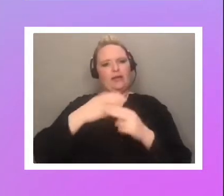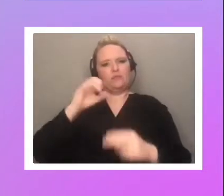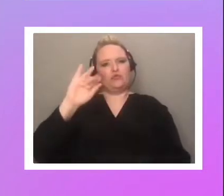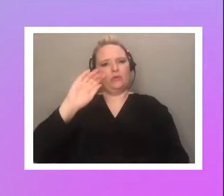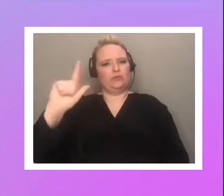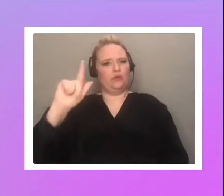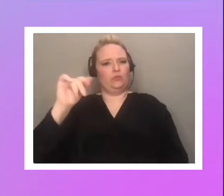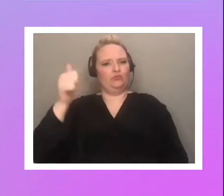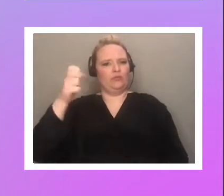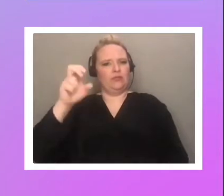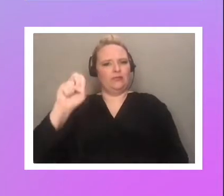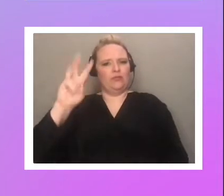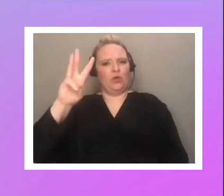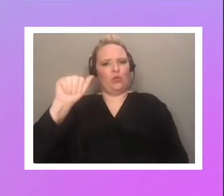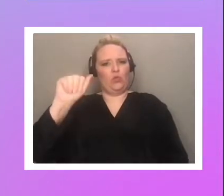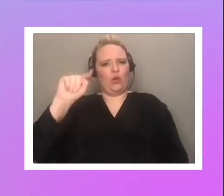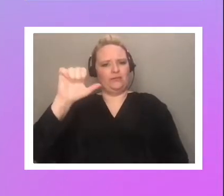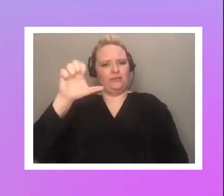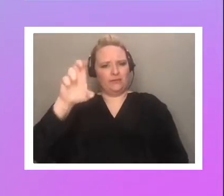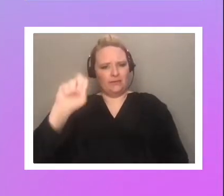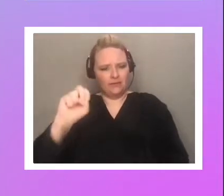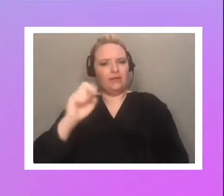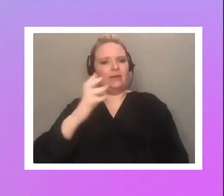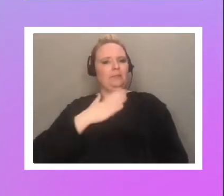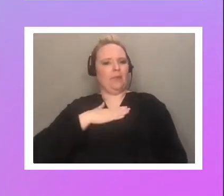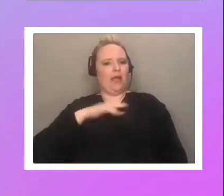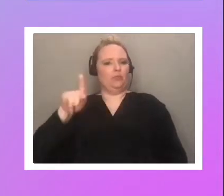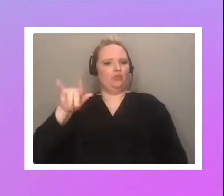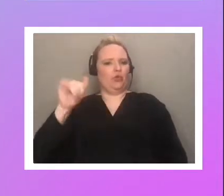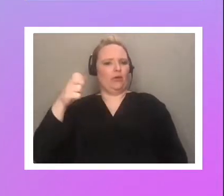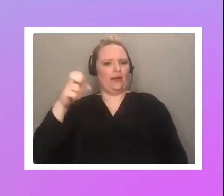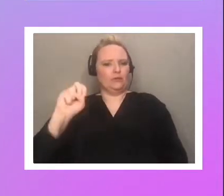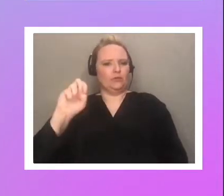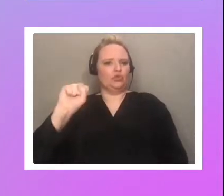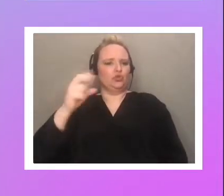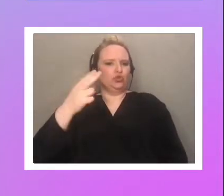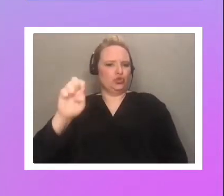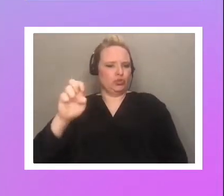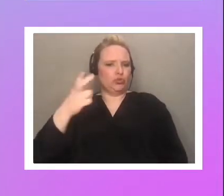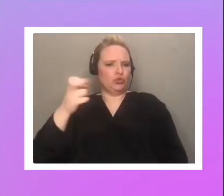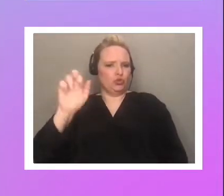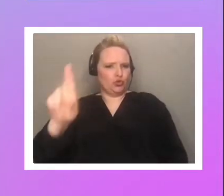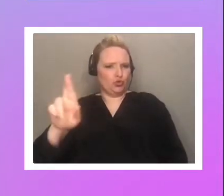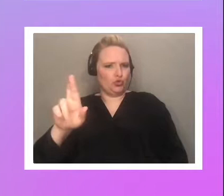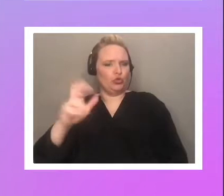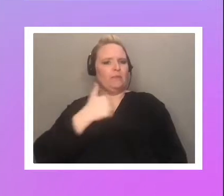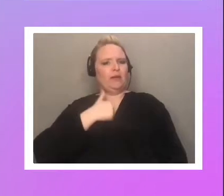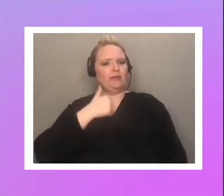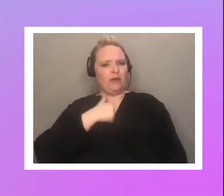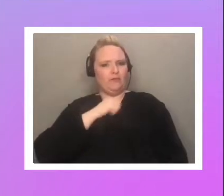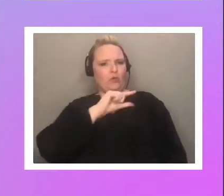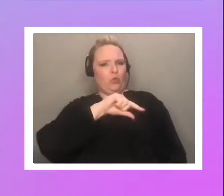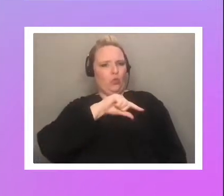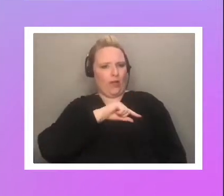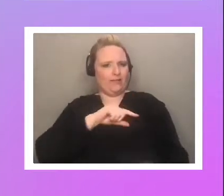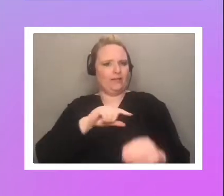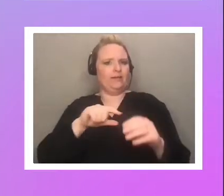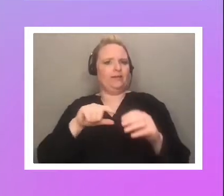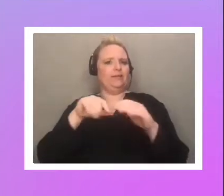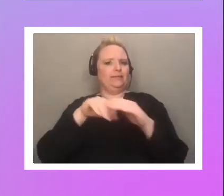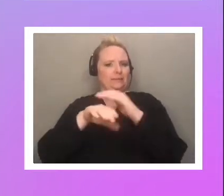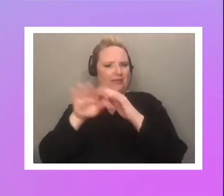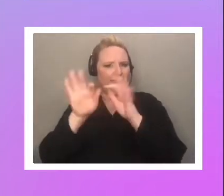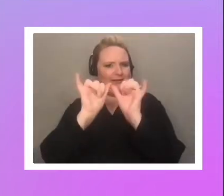Preston-Watson. My pronouns are she, her, and I am a quality and accessibility engineer at